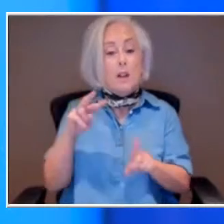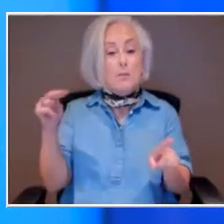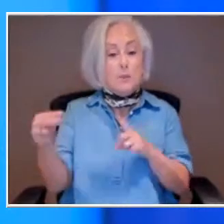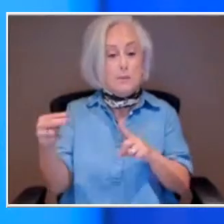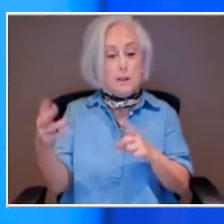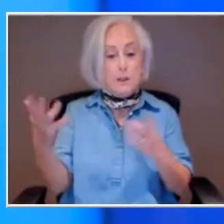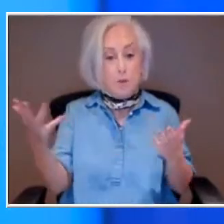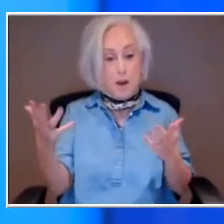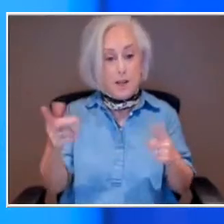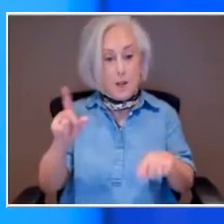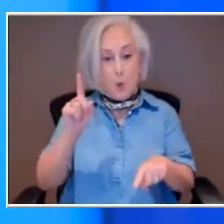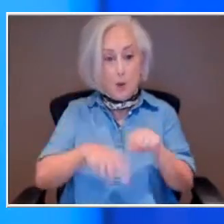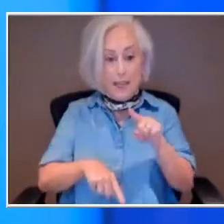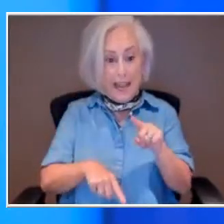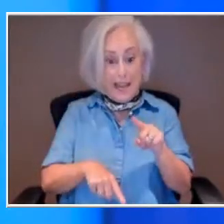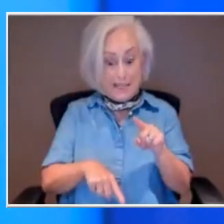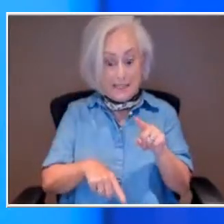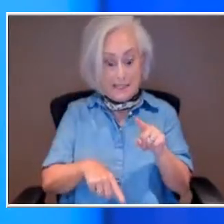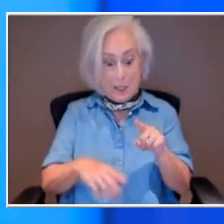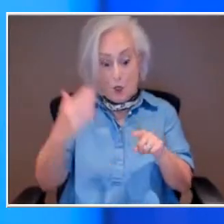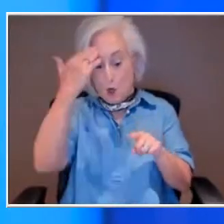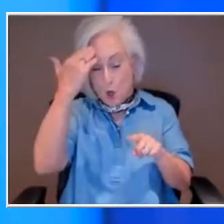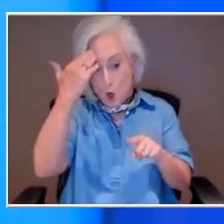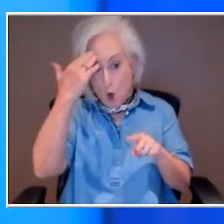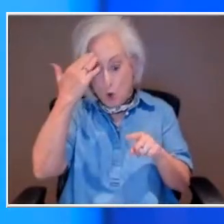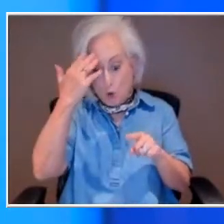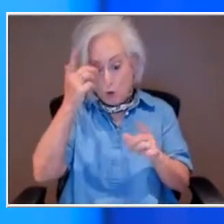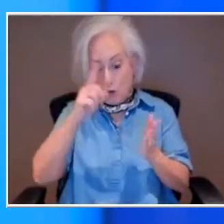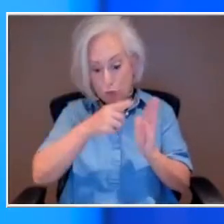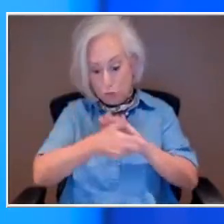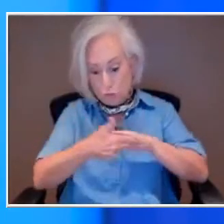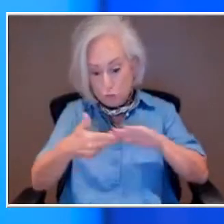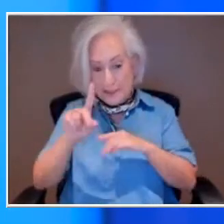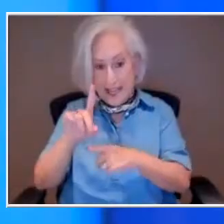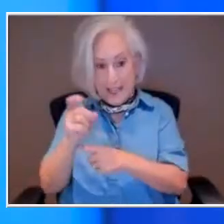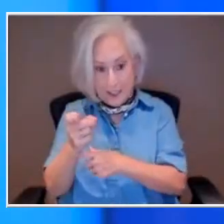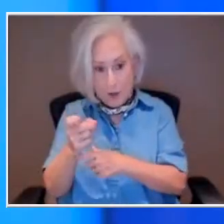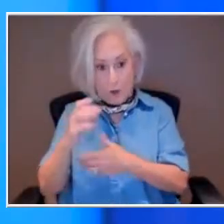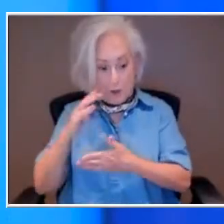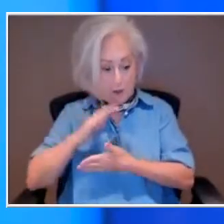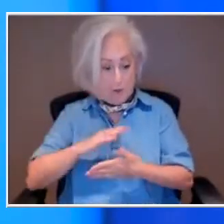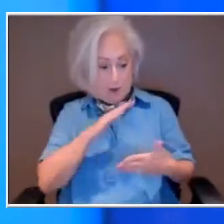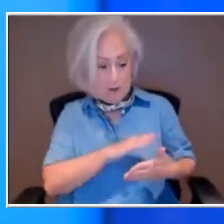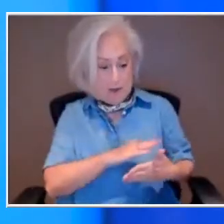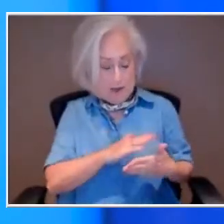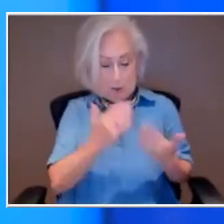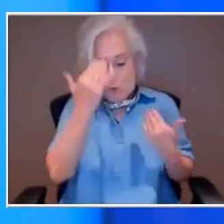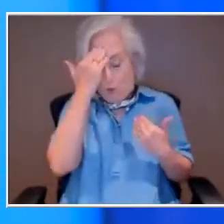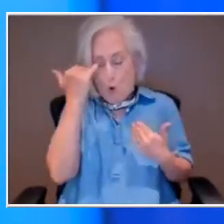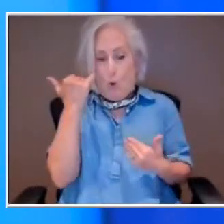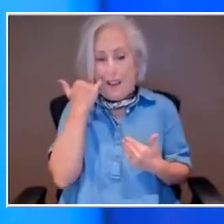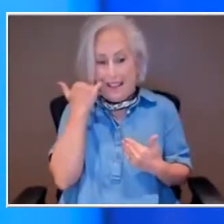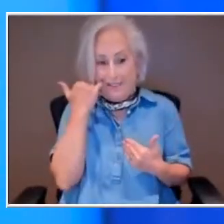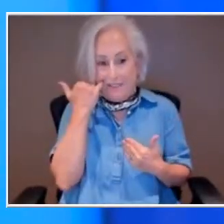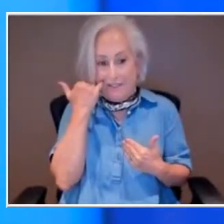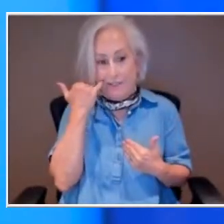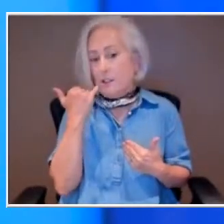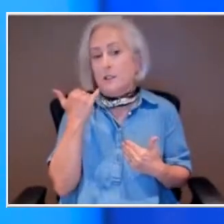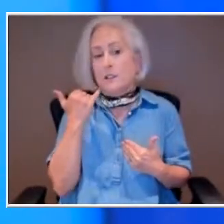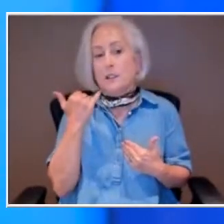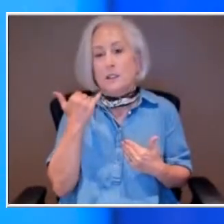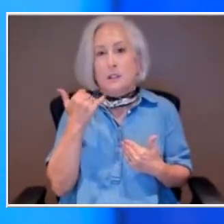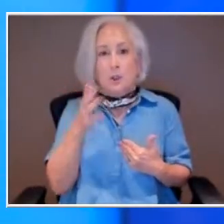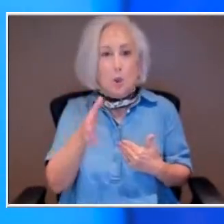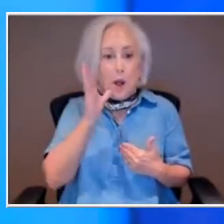mammogram and diagnose the breast cancer if it's a meaningful breast cancer or not. I don't have the crystal ball to say that you are going to have a very aggressive